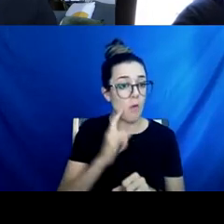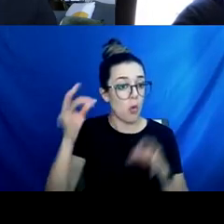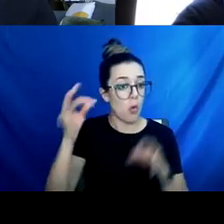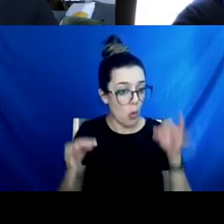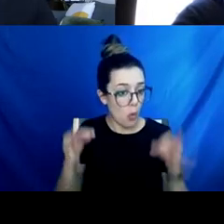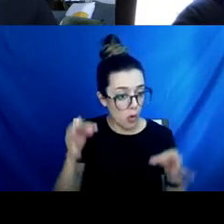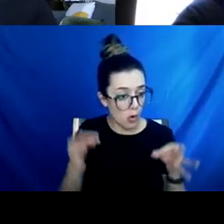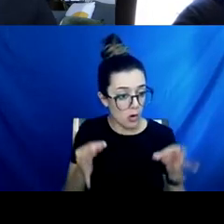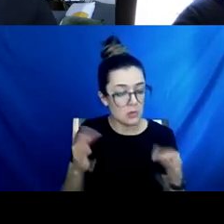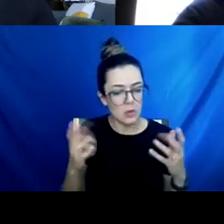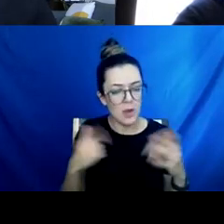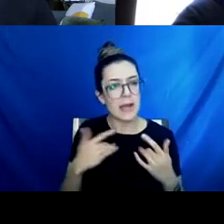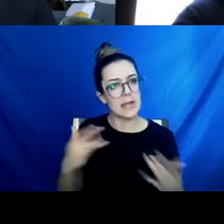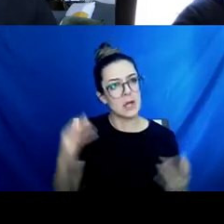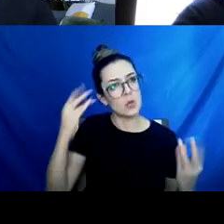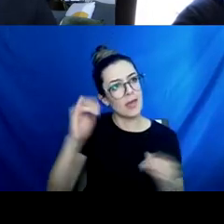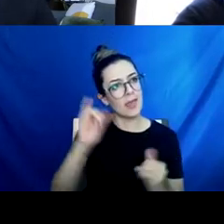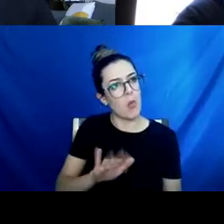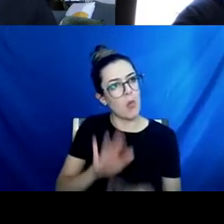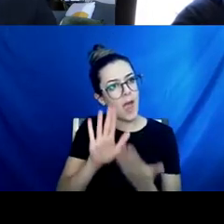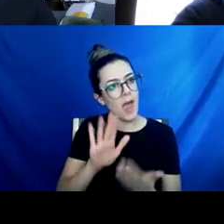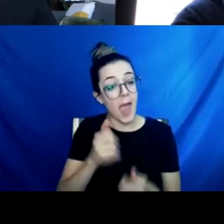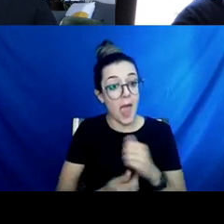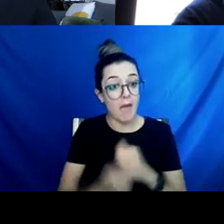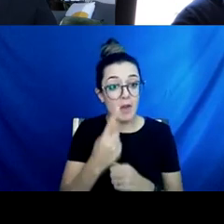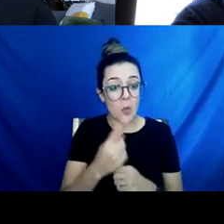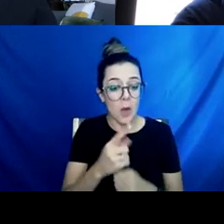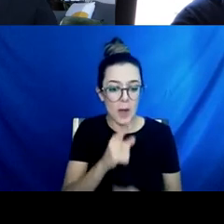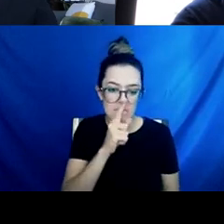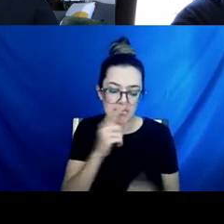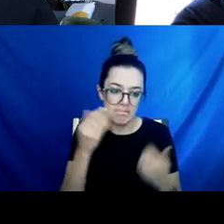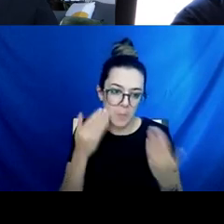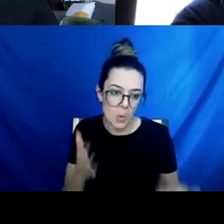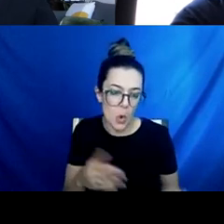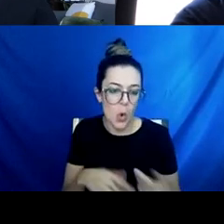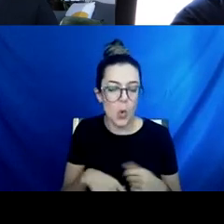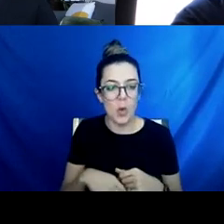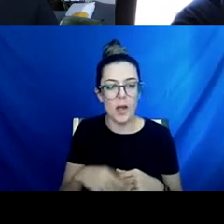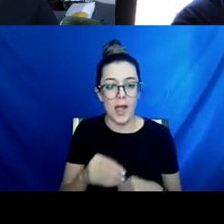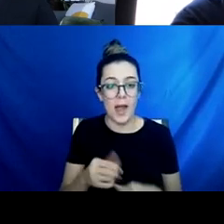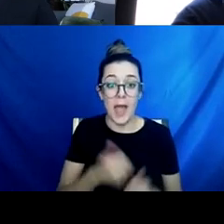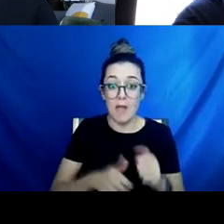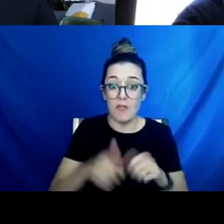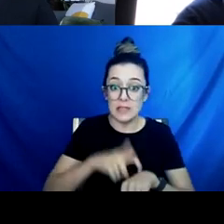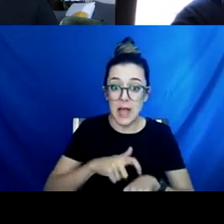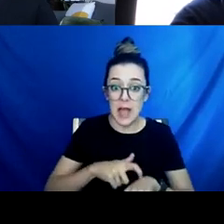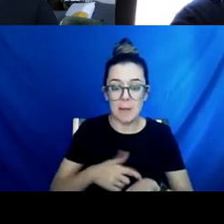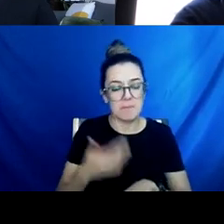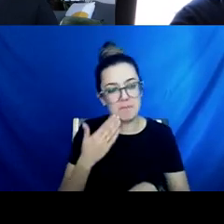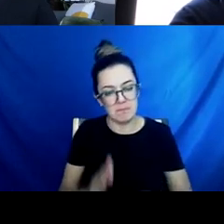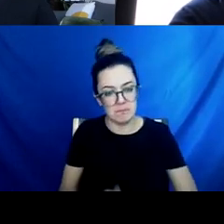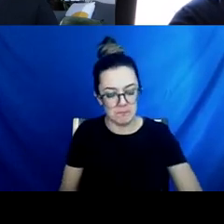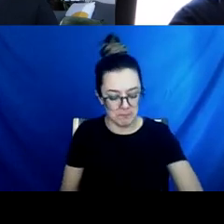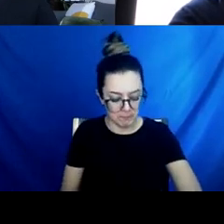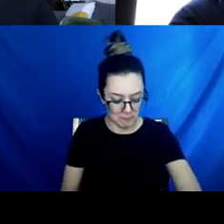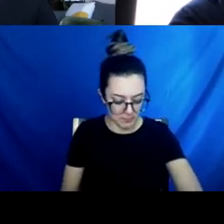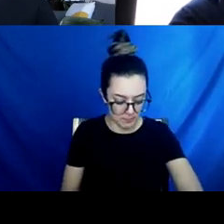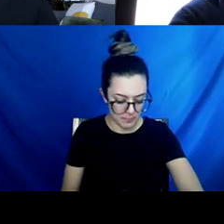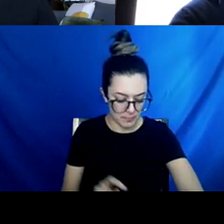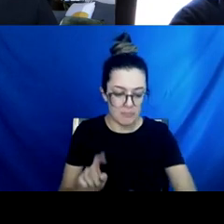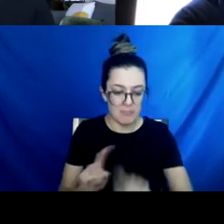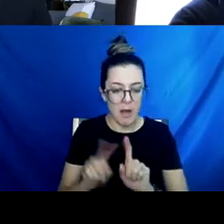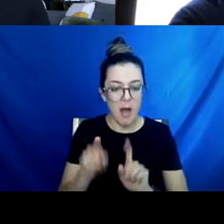just know them, you learn them. And most people don't go to journalism school. They don't have people like you telling them how to do these things. So you